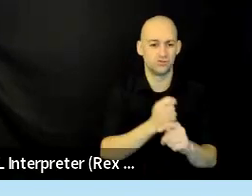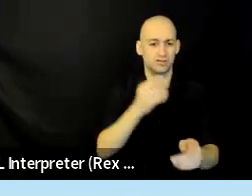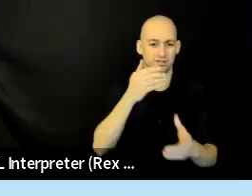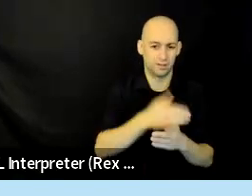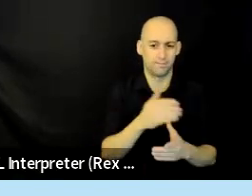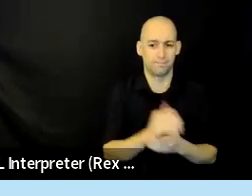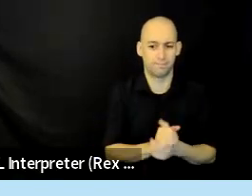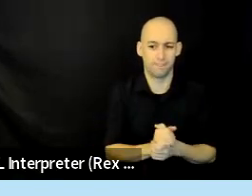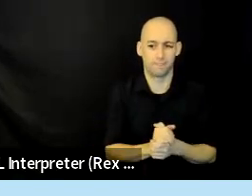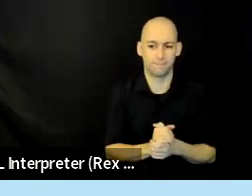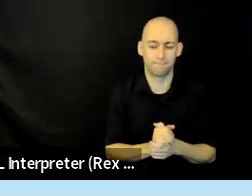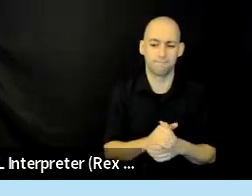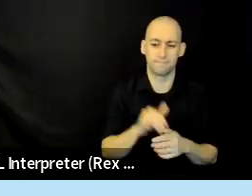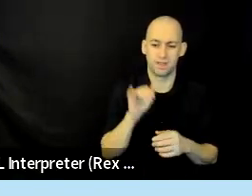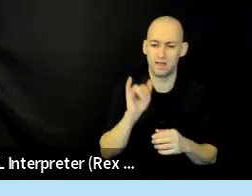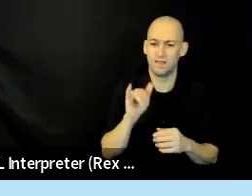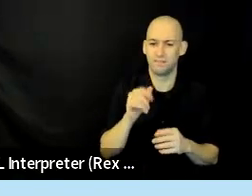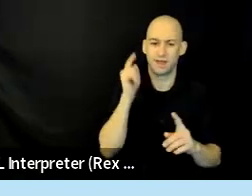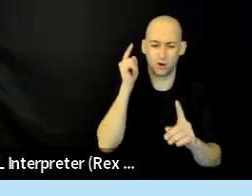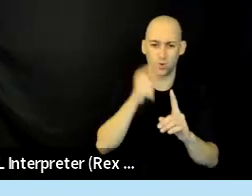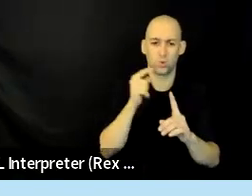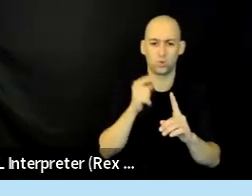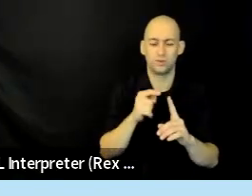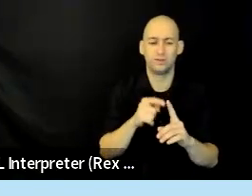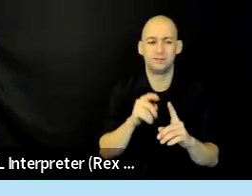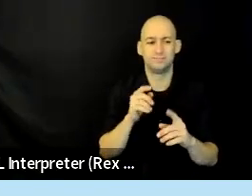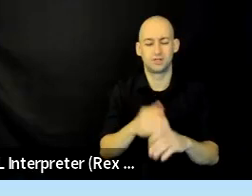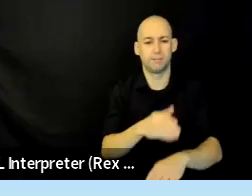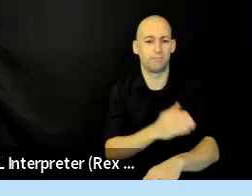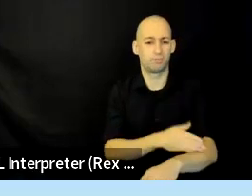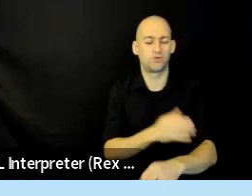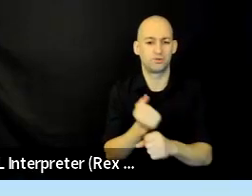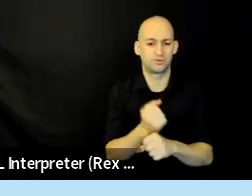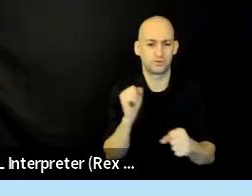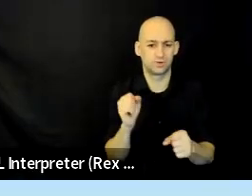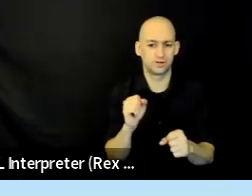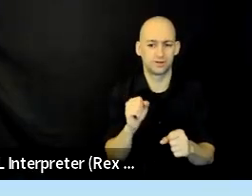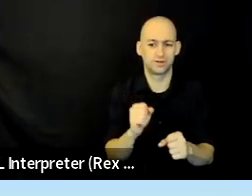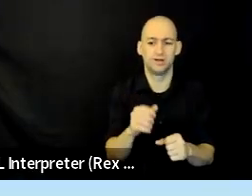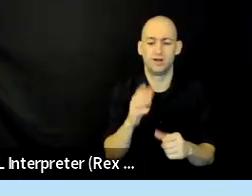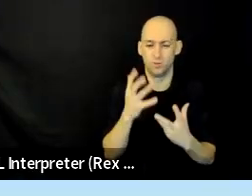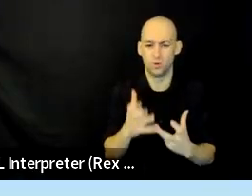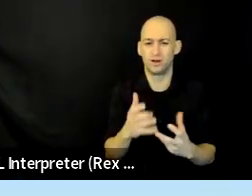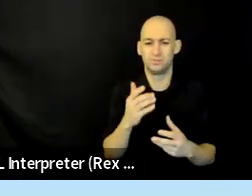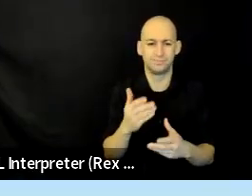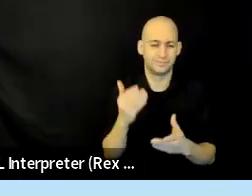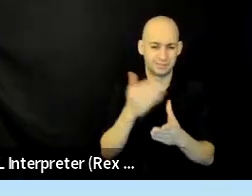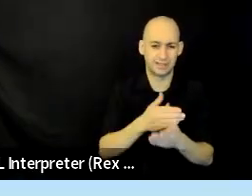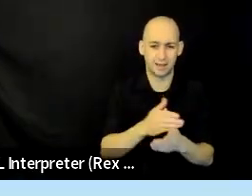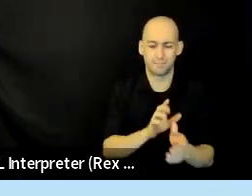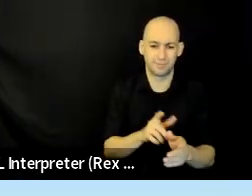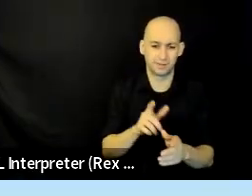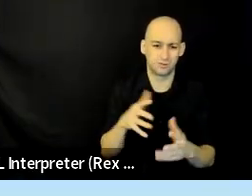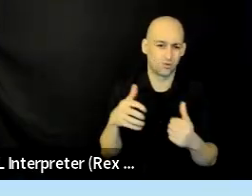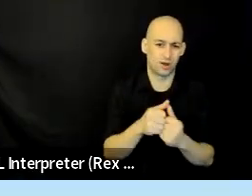at the intersection for motorists by eliminating unprotected left turn and crossing movements across US 101, and